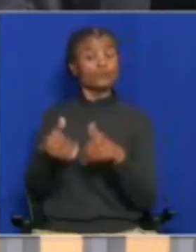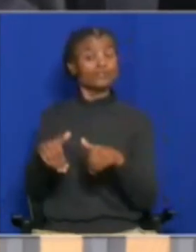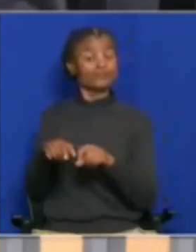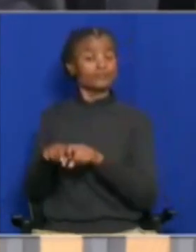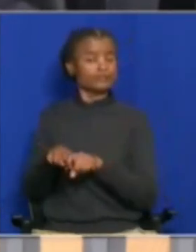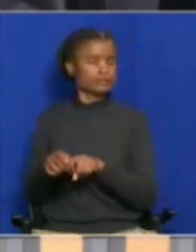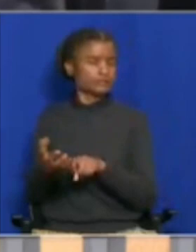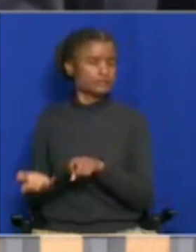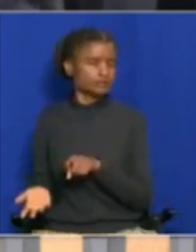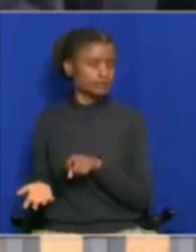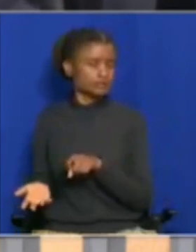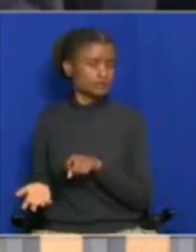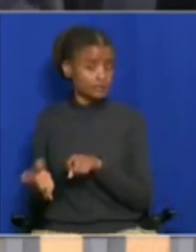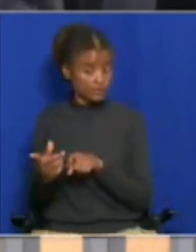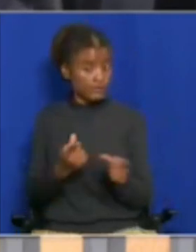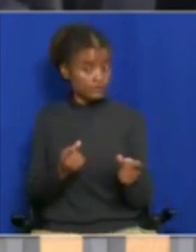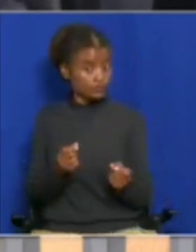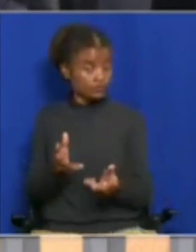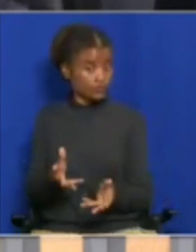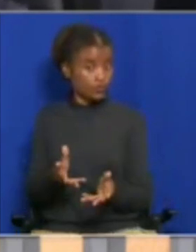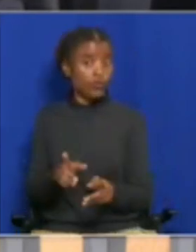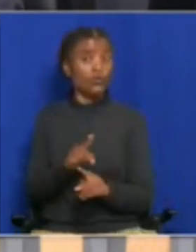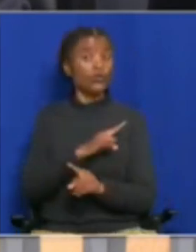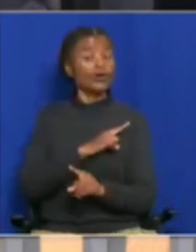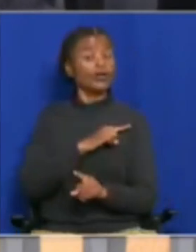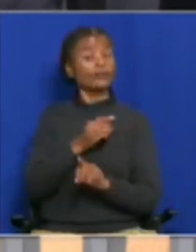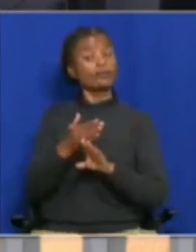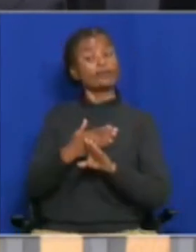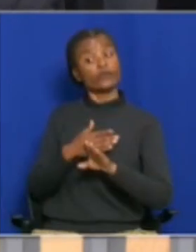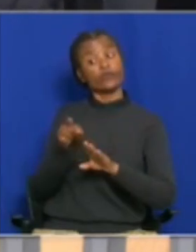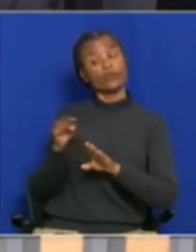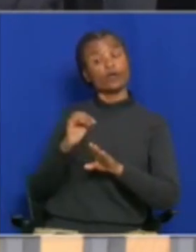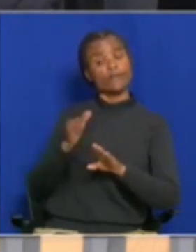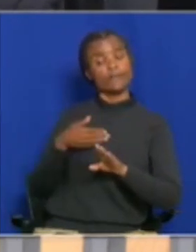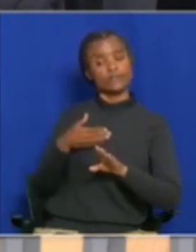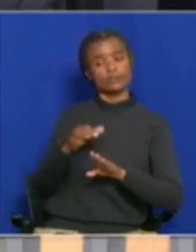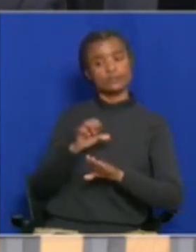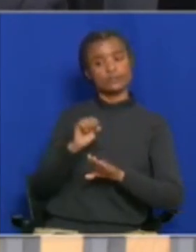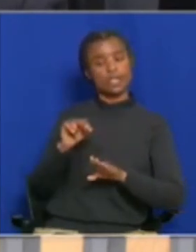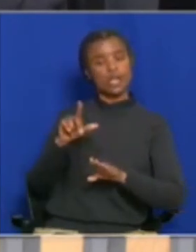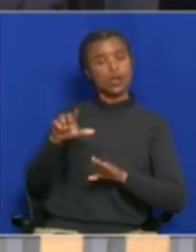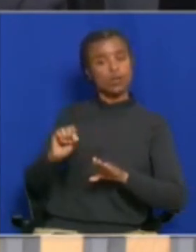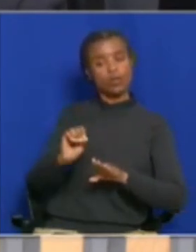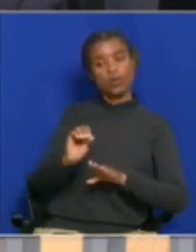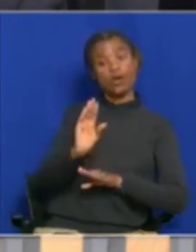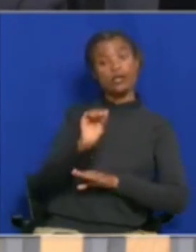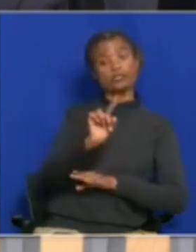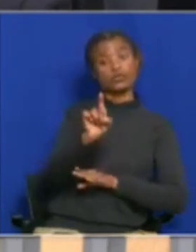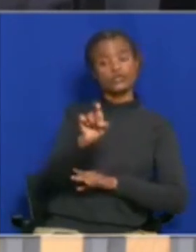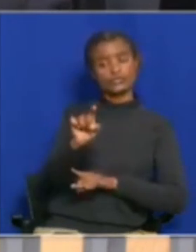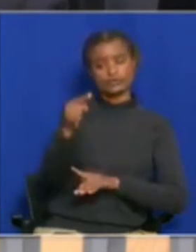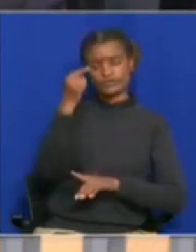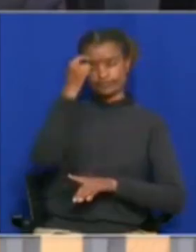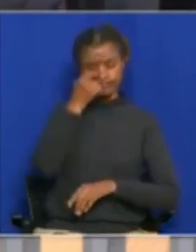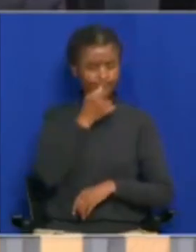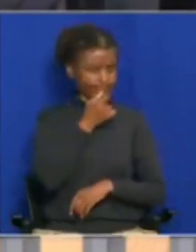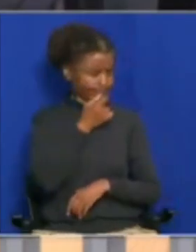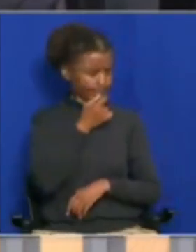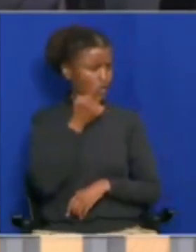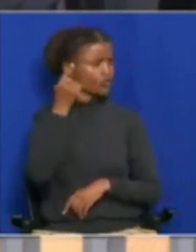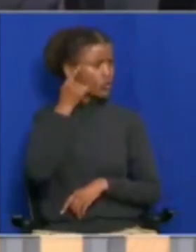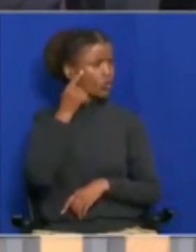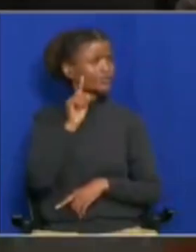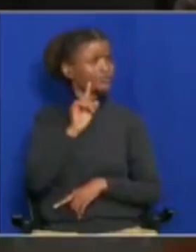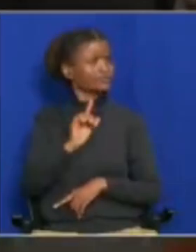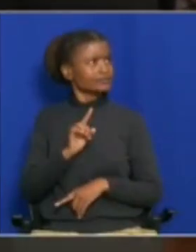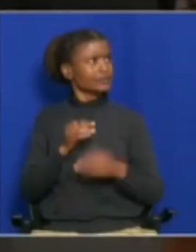to Ms. Sillo was that you thought it's subjective. And indeed, even here, until my